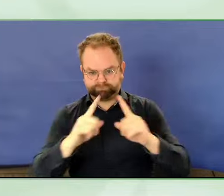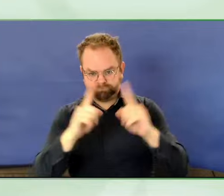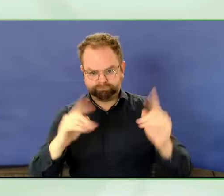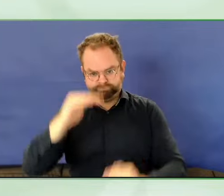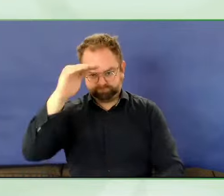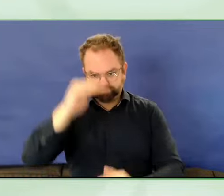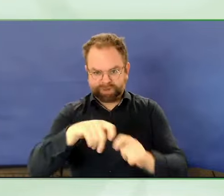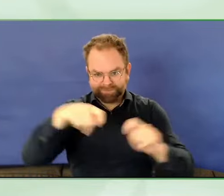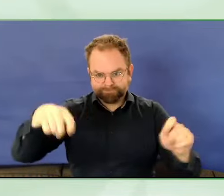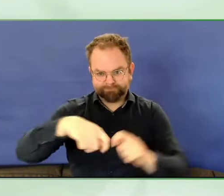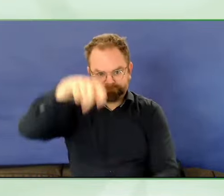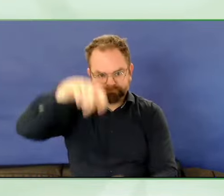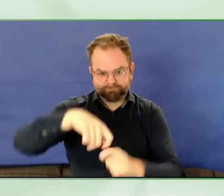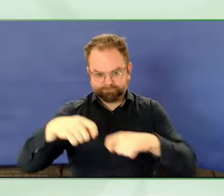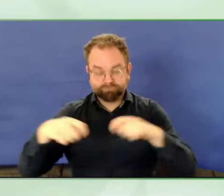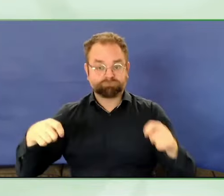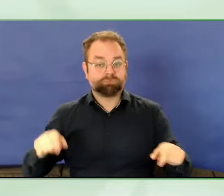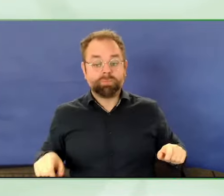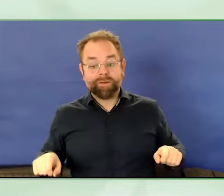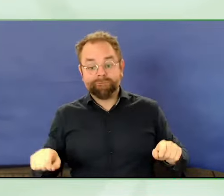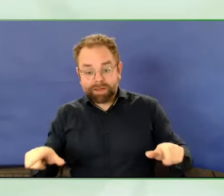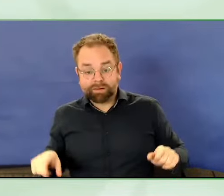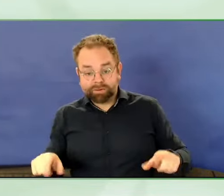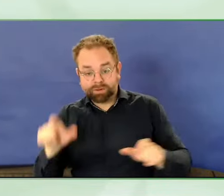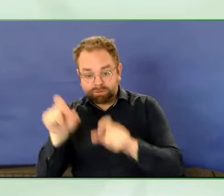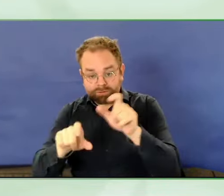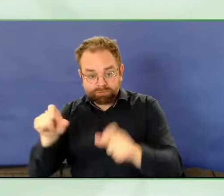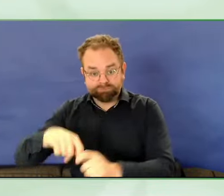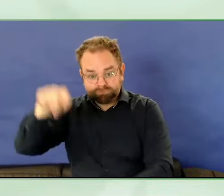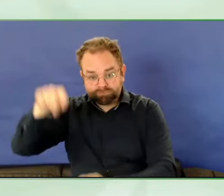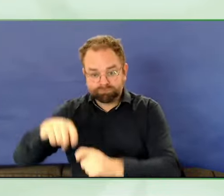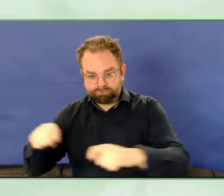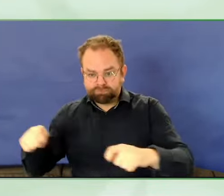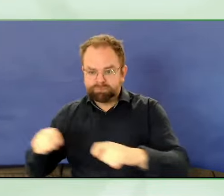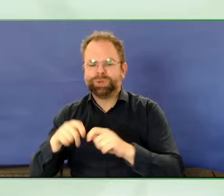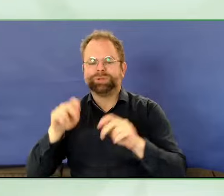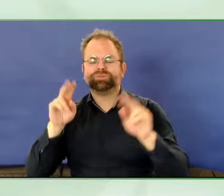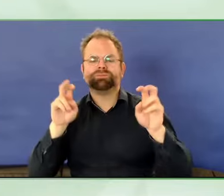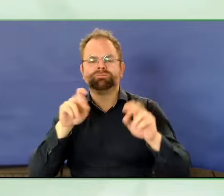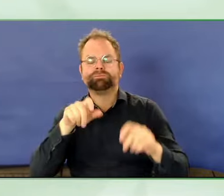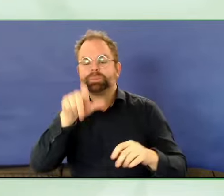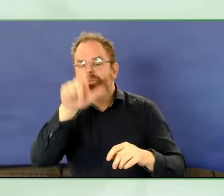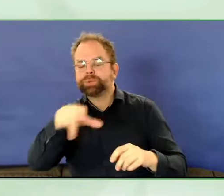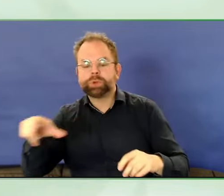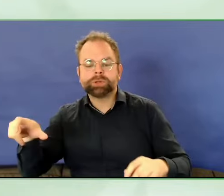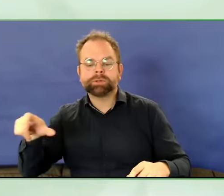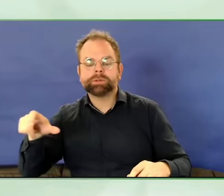10 years, we not only took measurements of people with disabilities, we also exchanged with